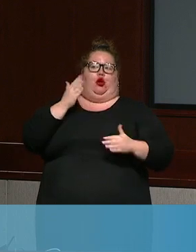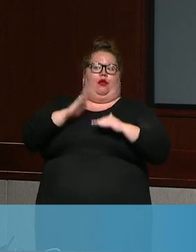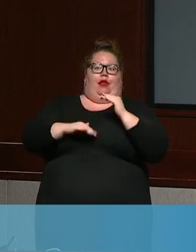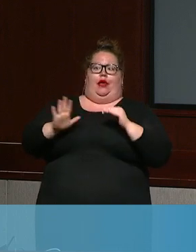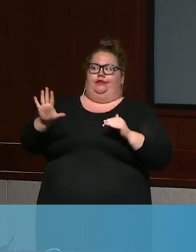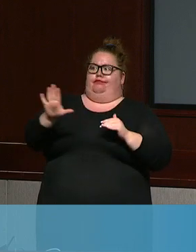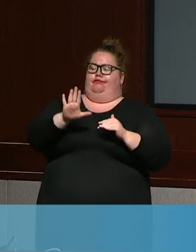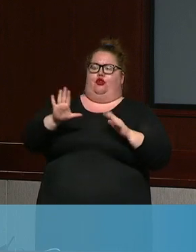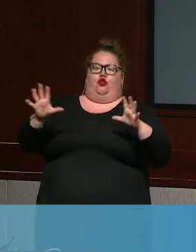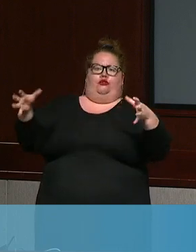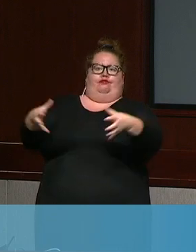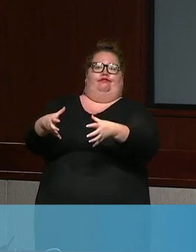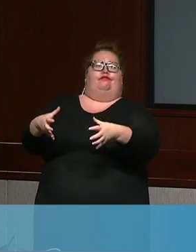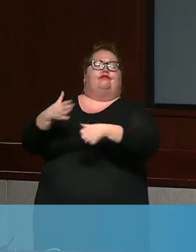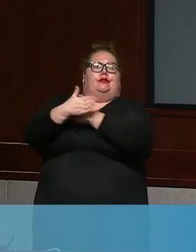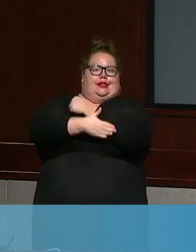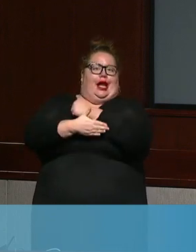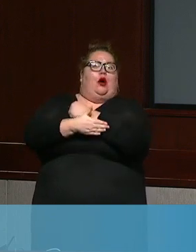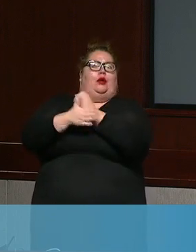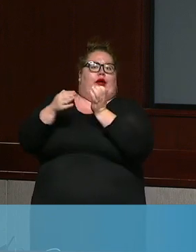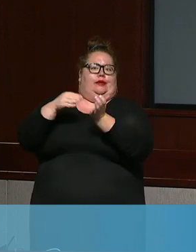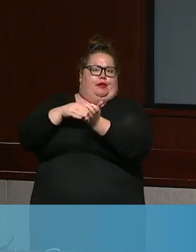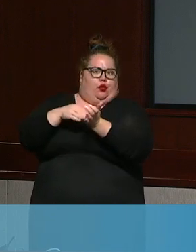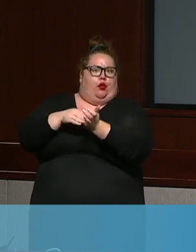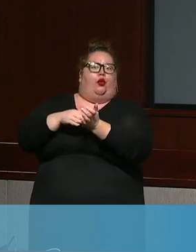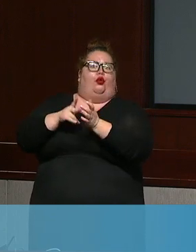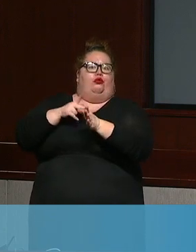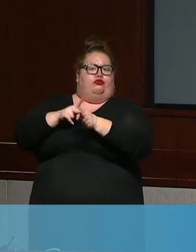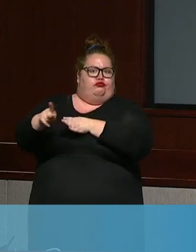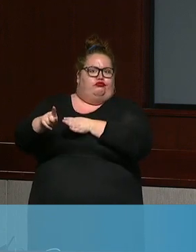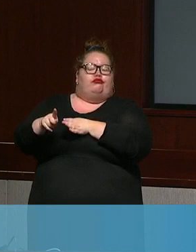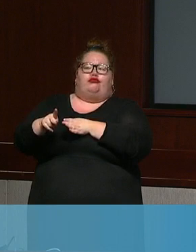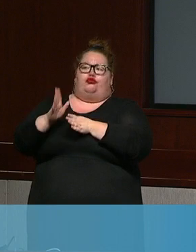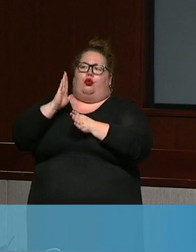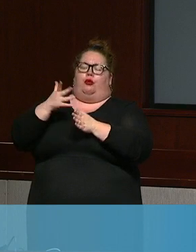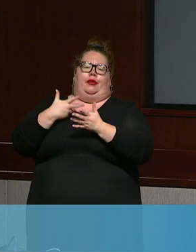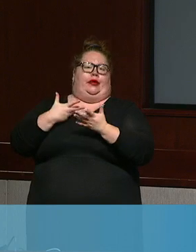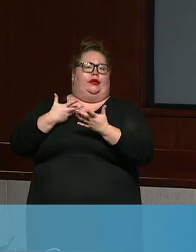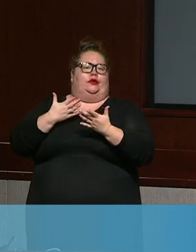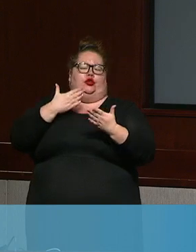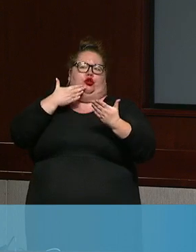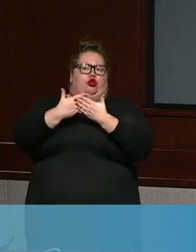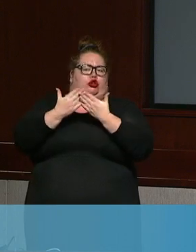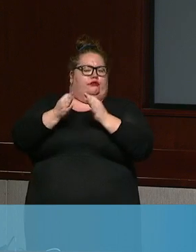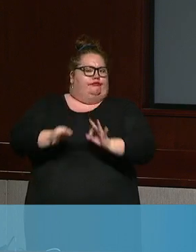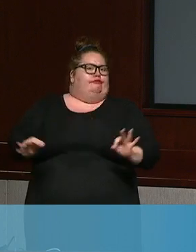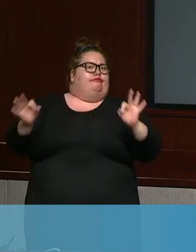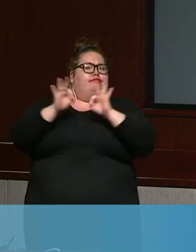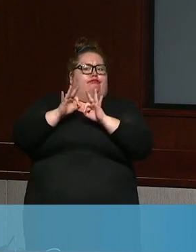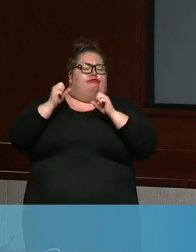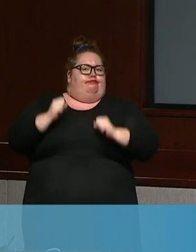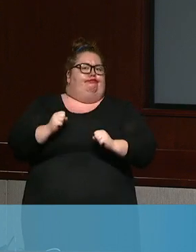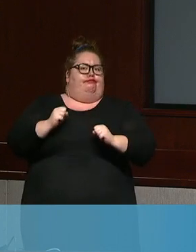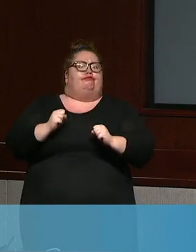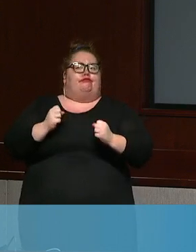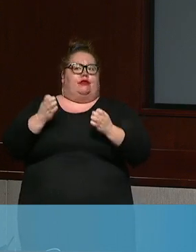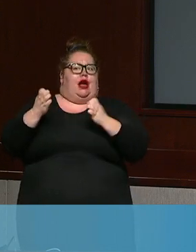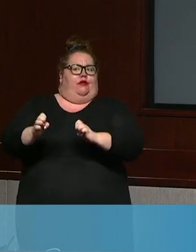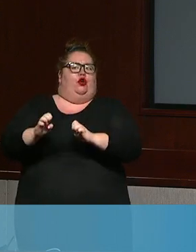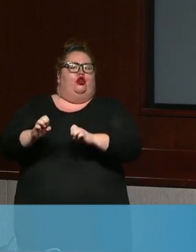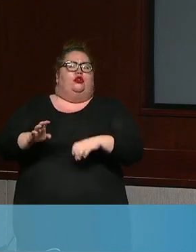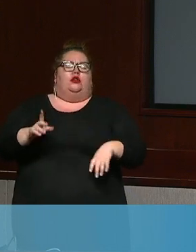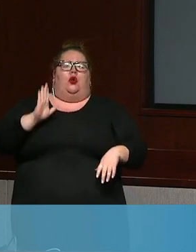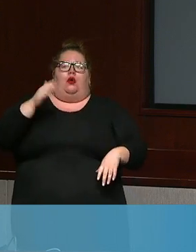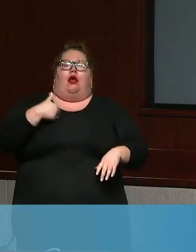this effort. It will be an extraordinary effort, and after some HIPAA training related to